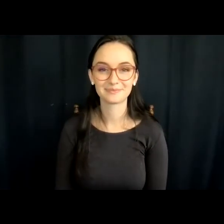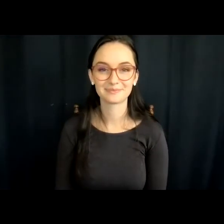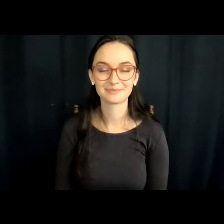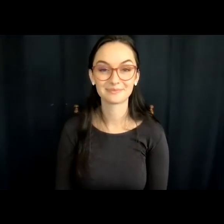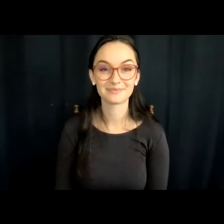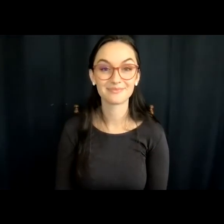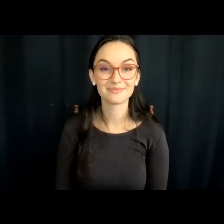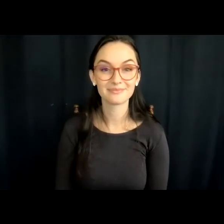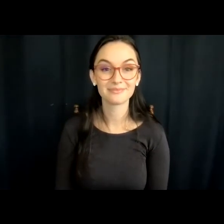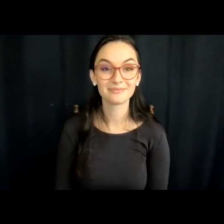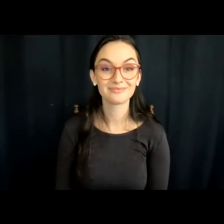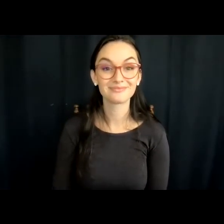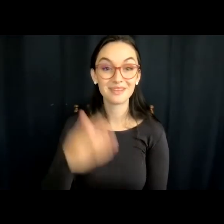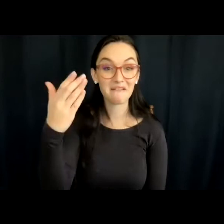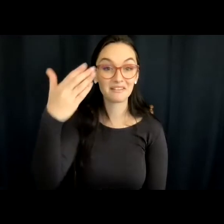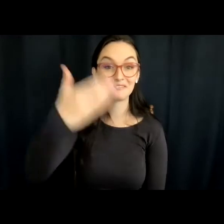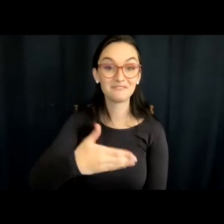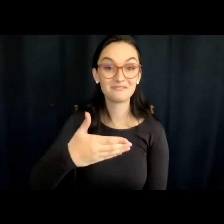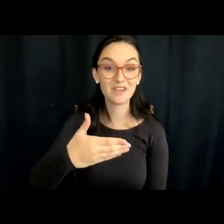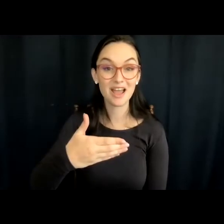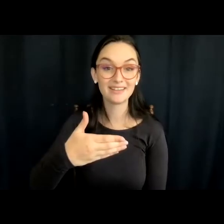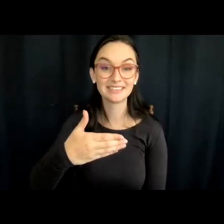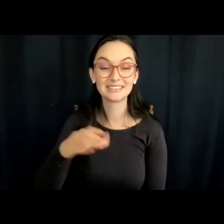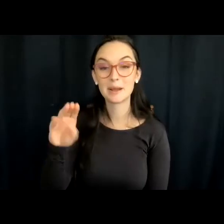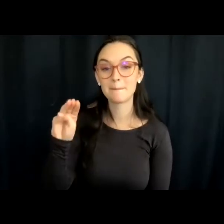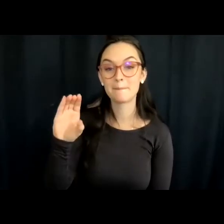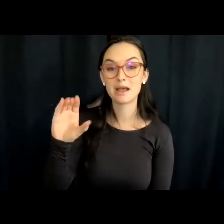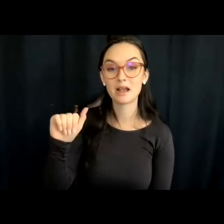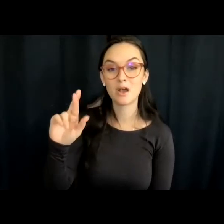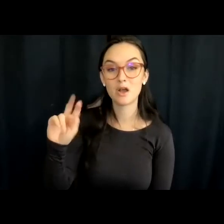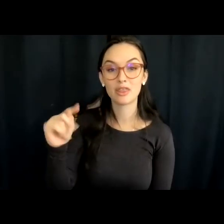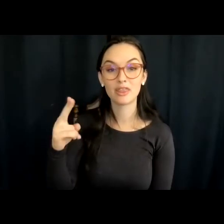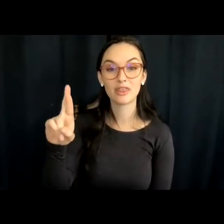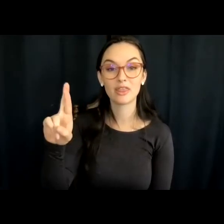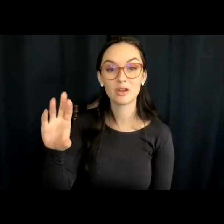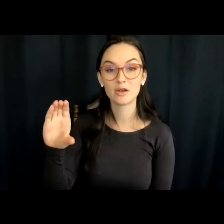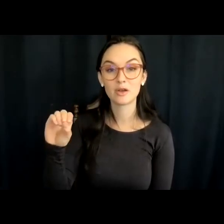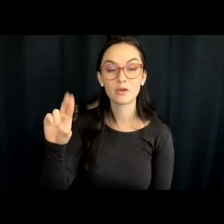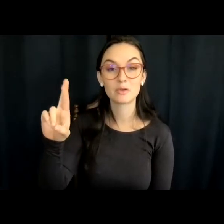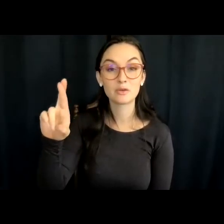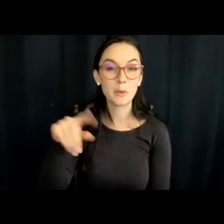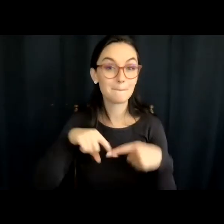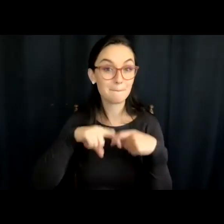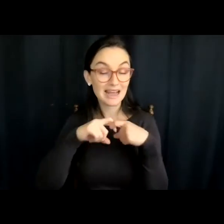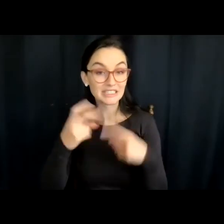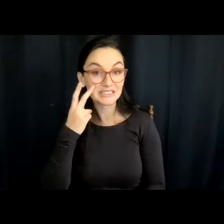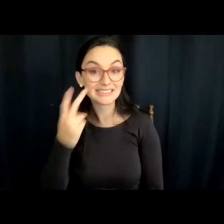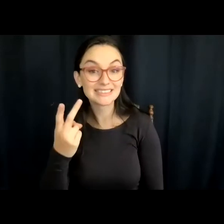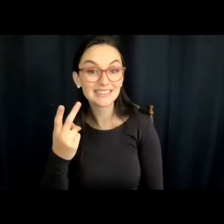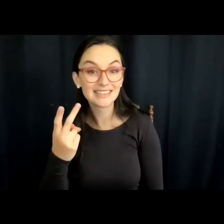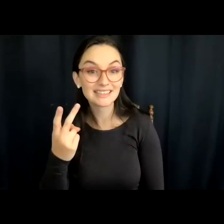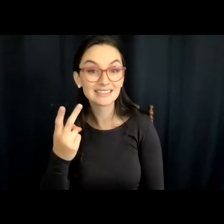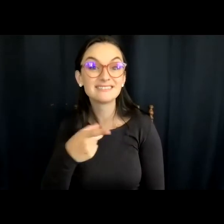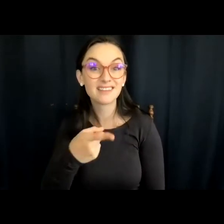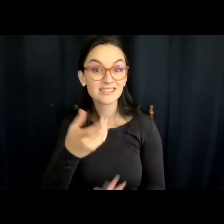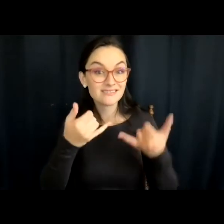In front of MacArthur Court, so just a little pause here because MacArthur Court, though it still does